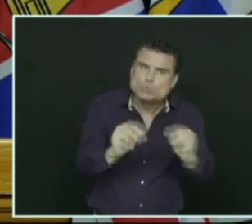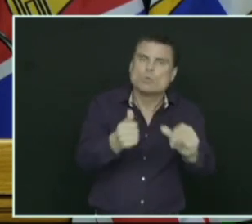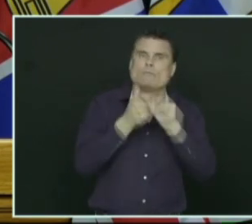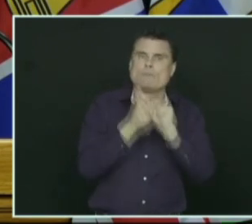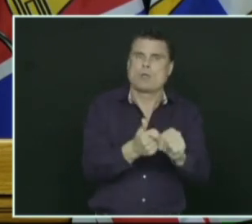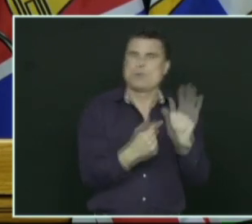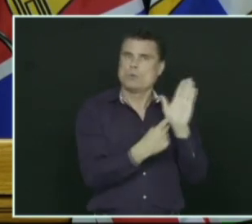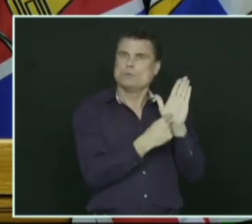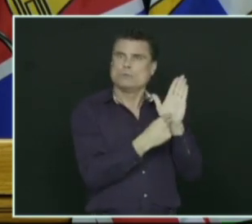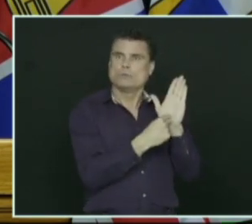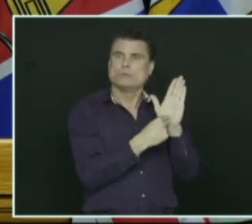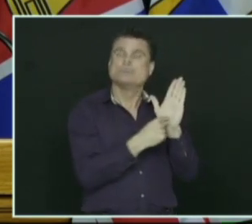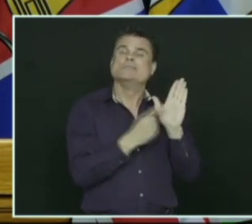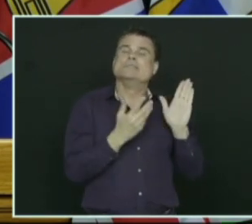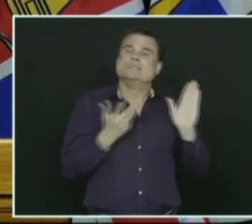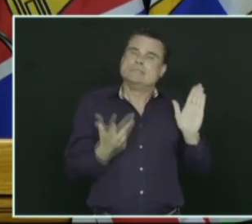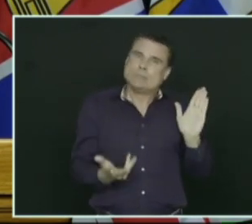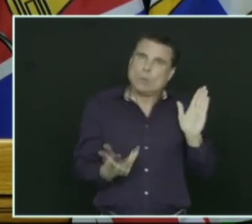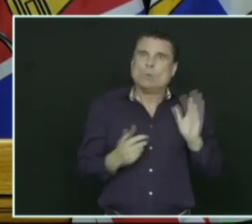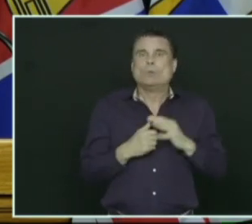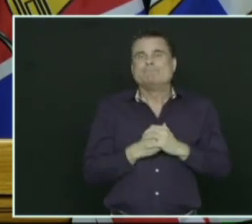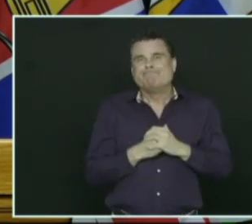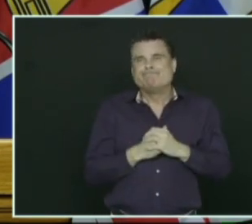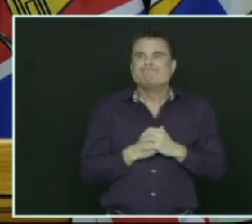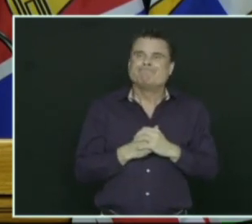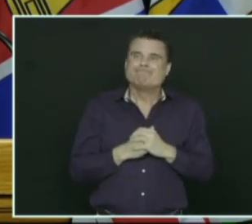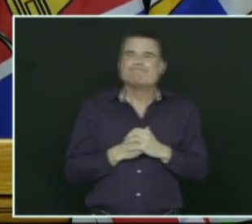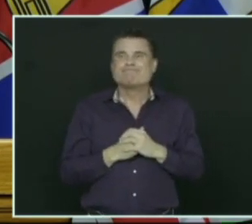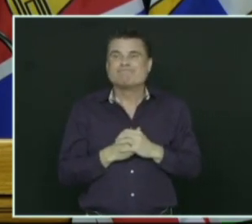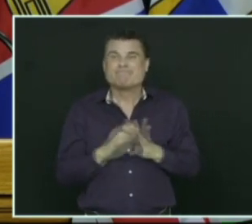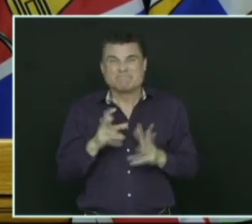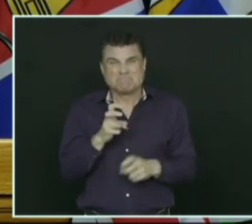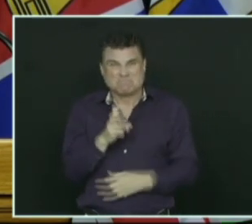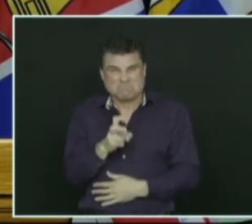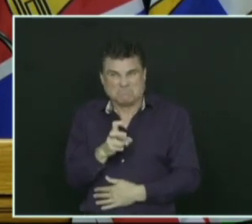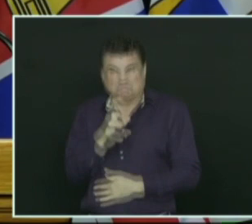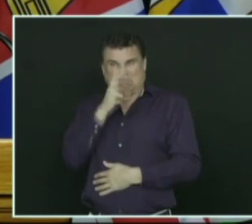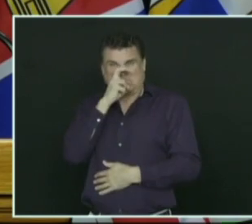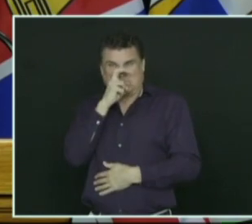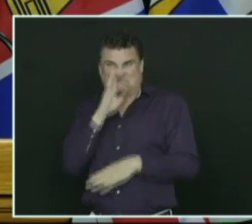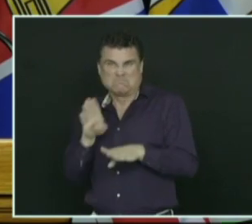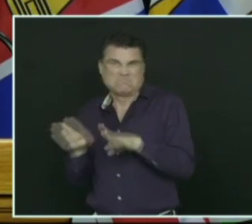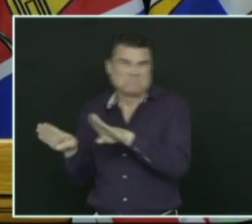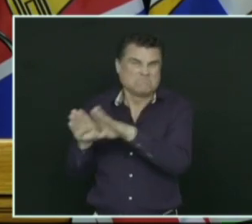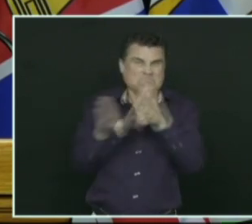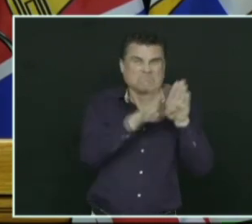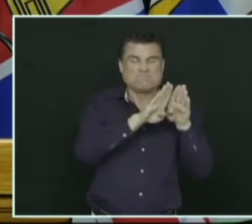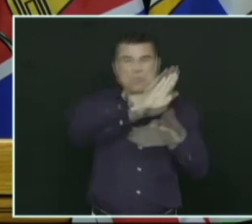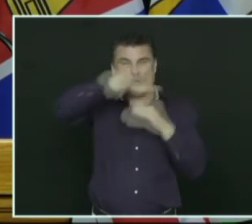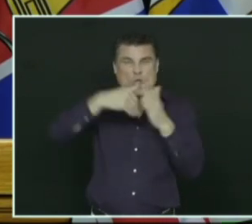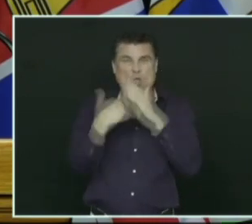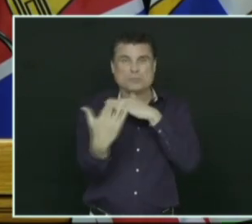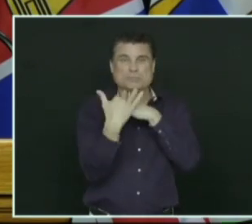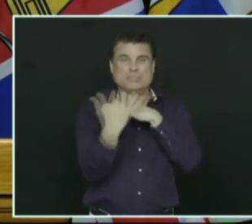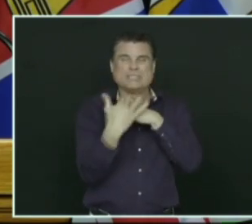South Granville Park Lodge in particular, shouldn't all the healthcare workers and residents there now be tested for COVID-19?